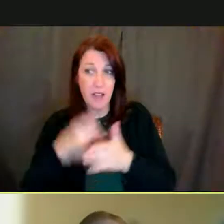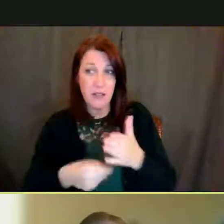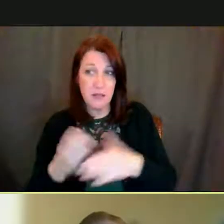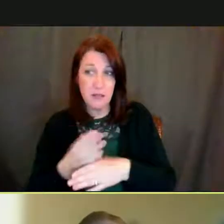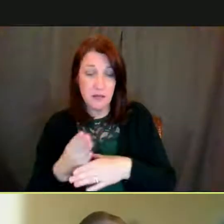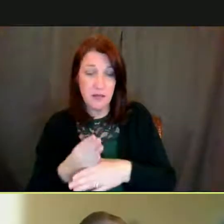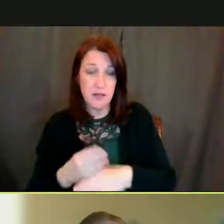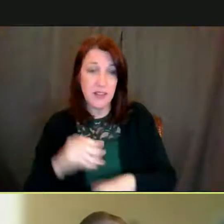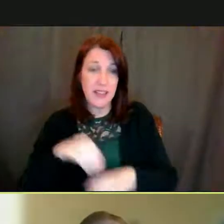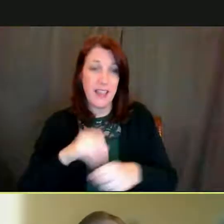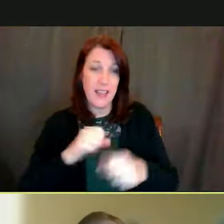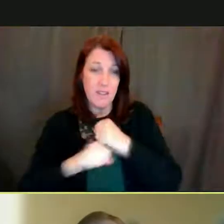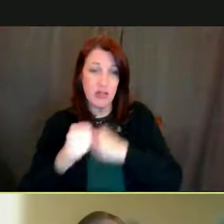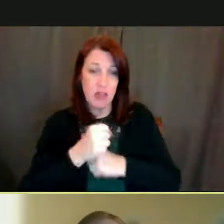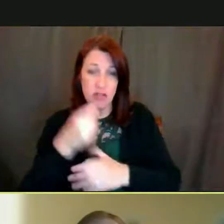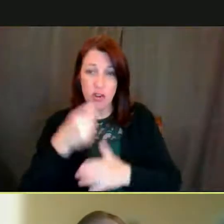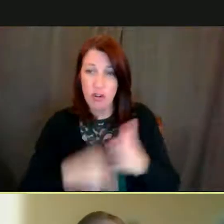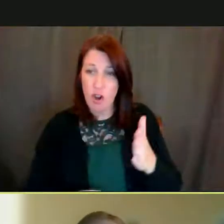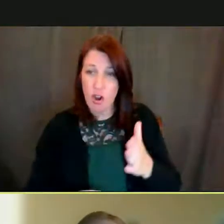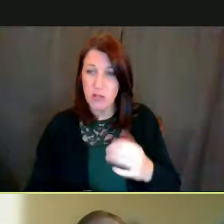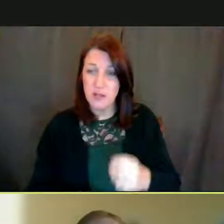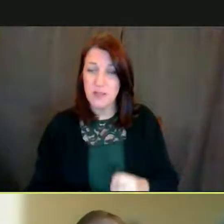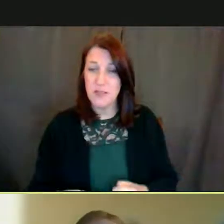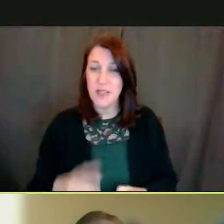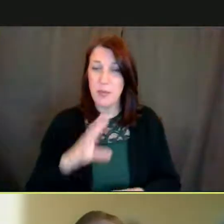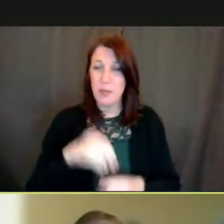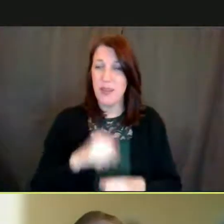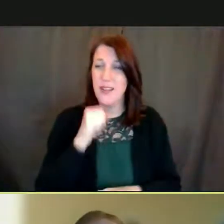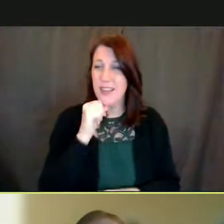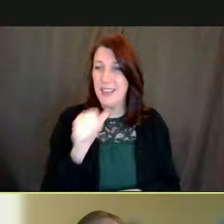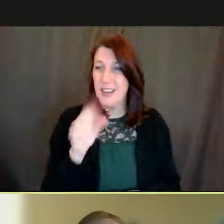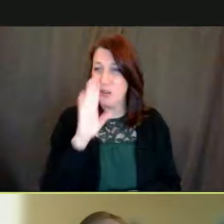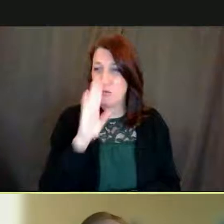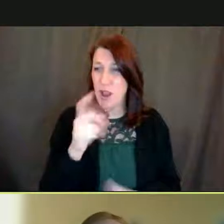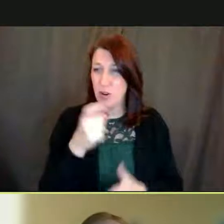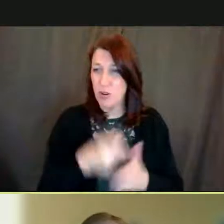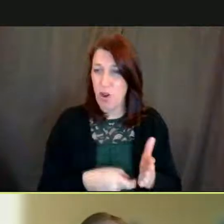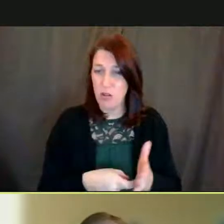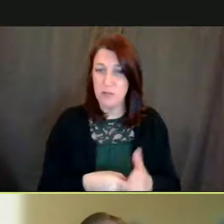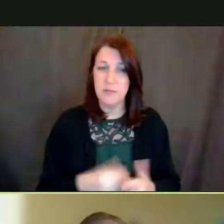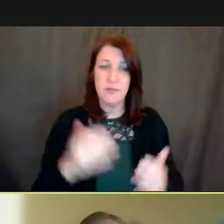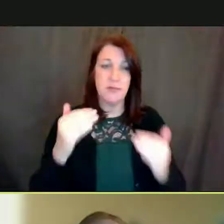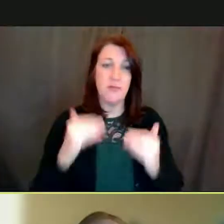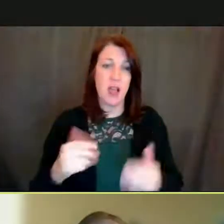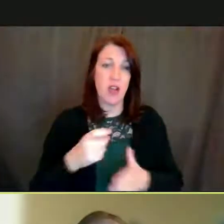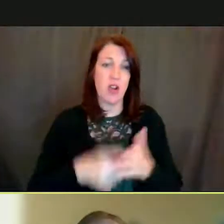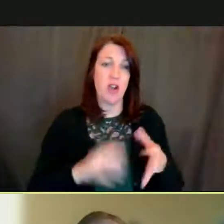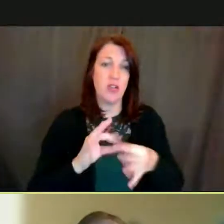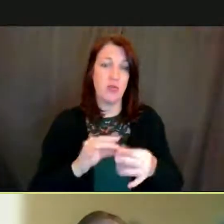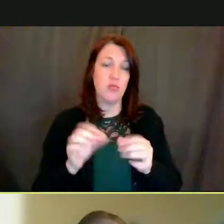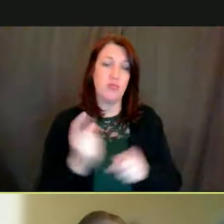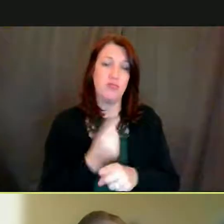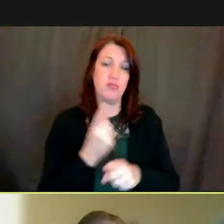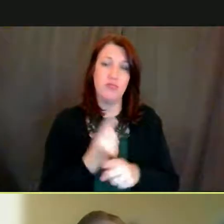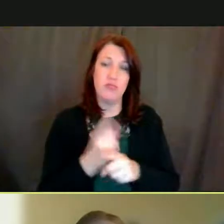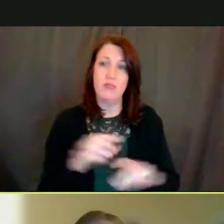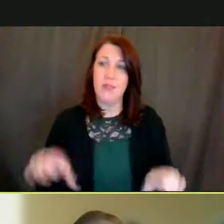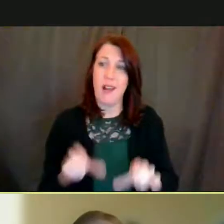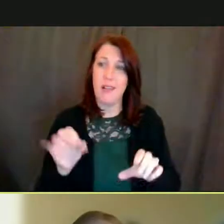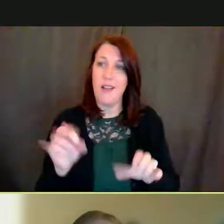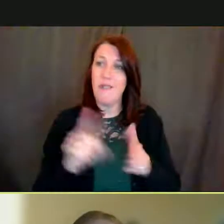include infrastructure costs, which would typically be included in indirect costs, as well as costs associated with the routine conduct of